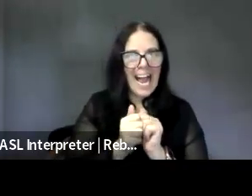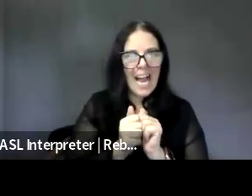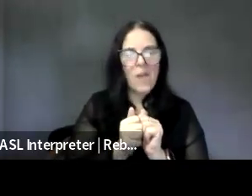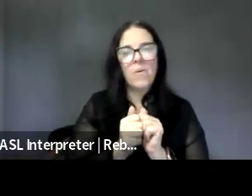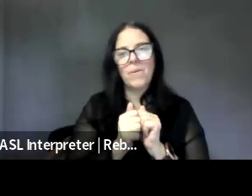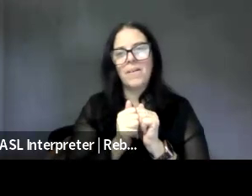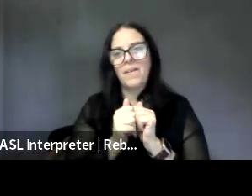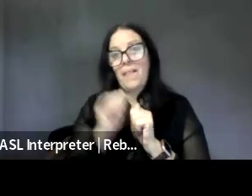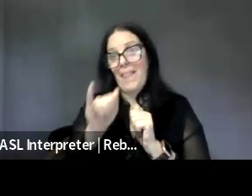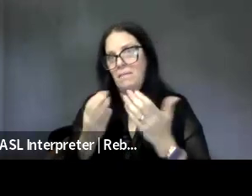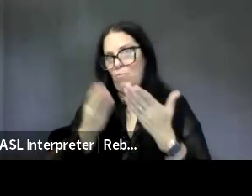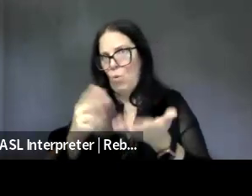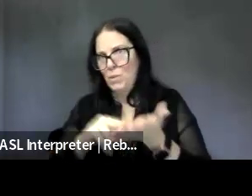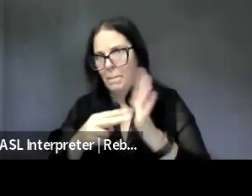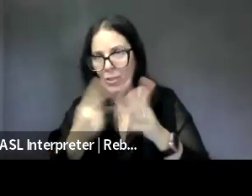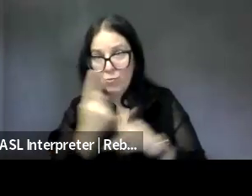what a proposal is, right?